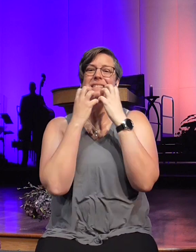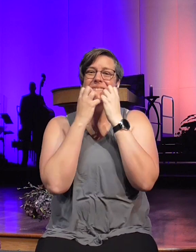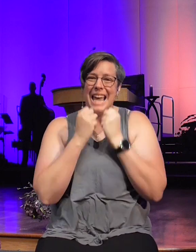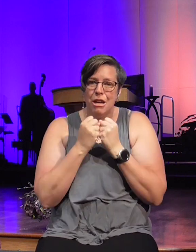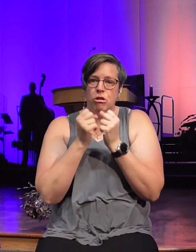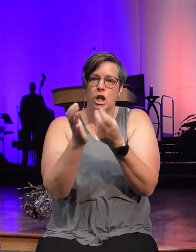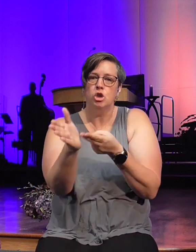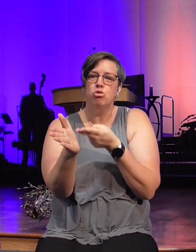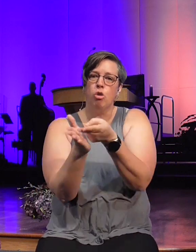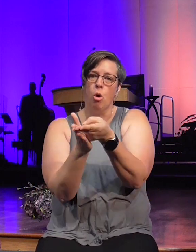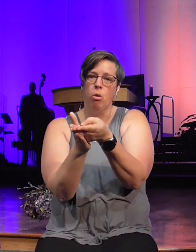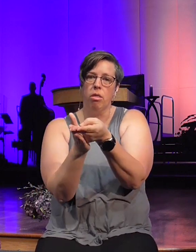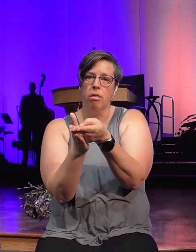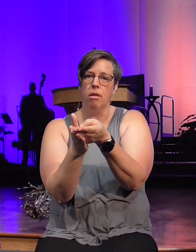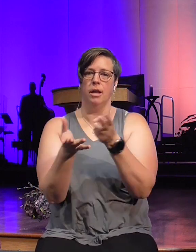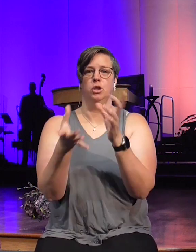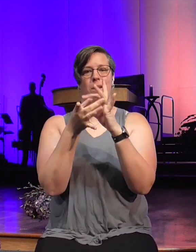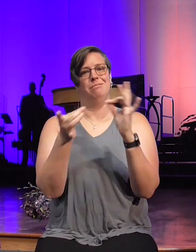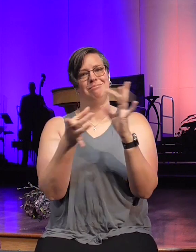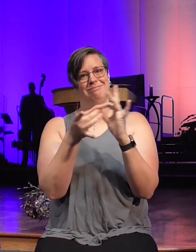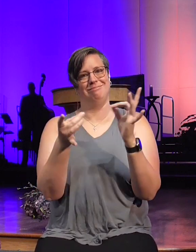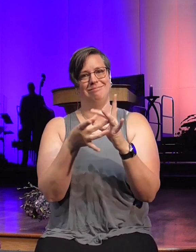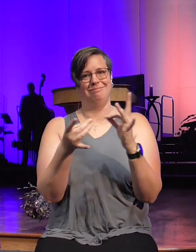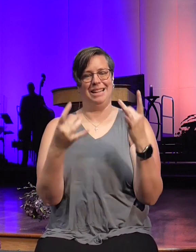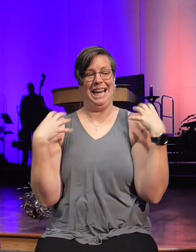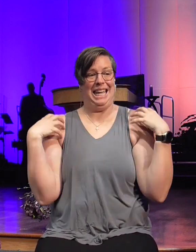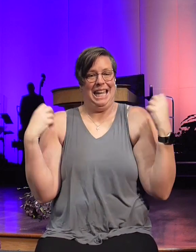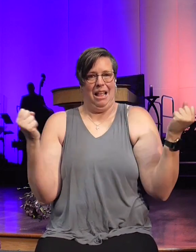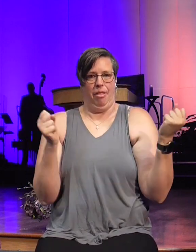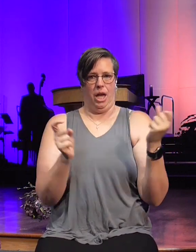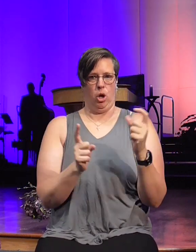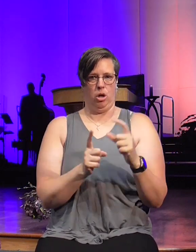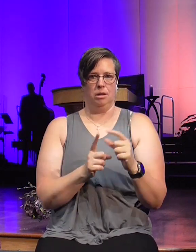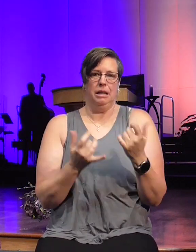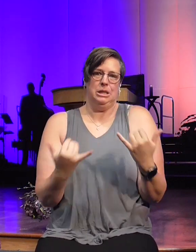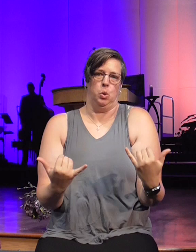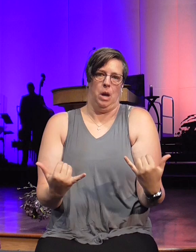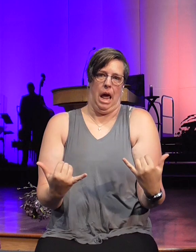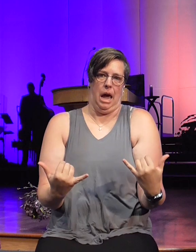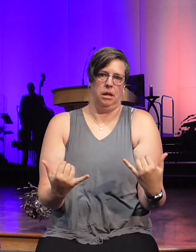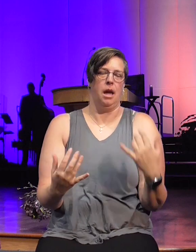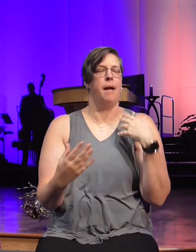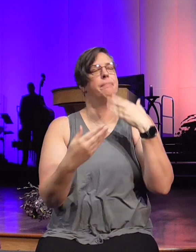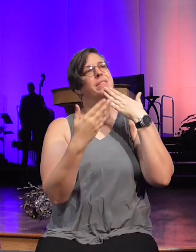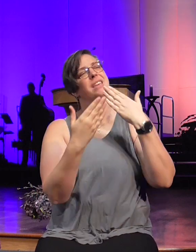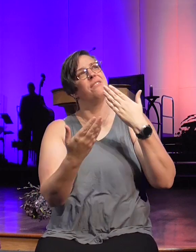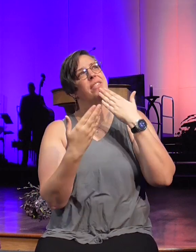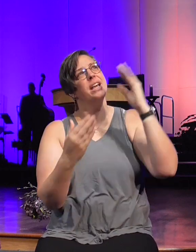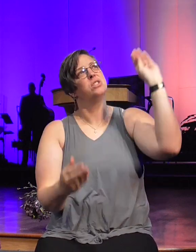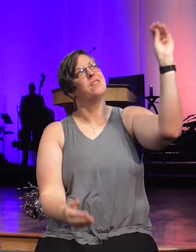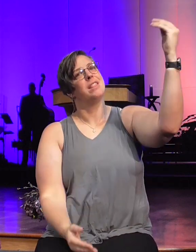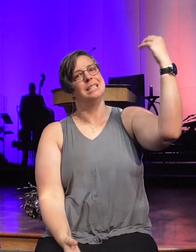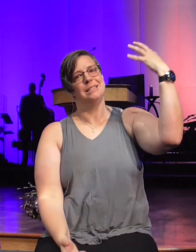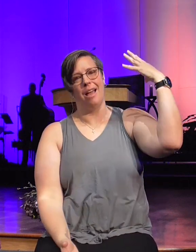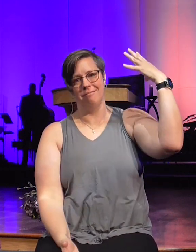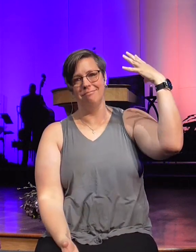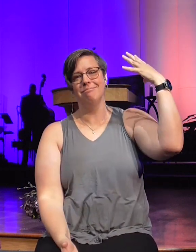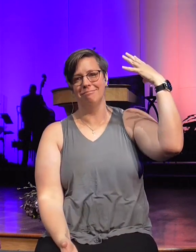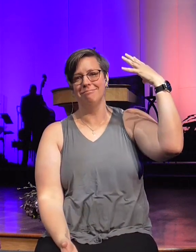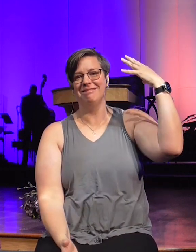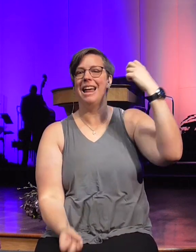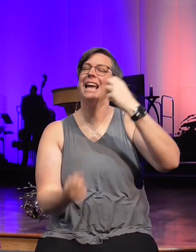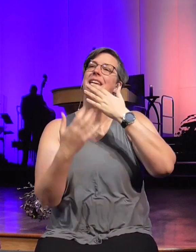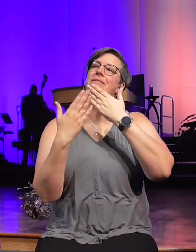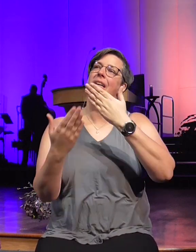I speak these healing words this day, giving thanks for the sun over our heads,